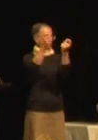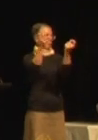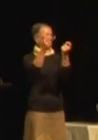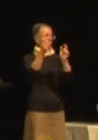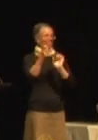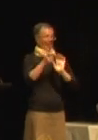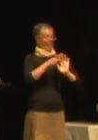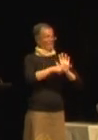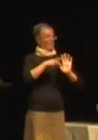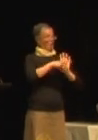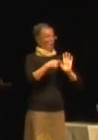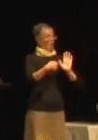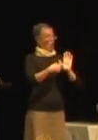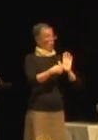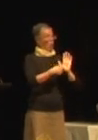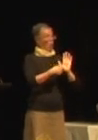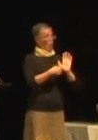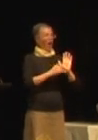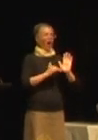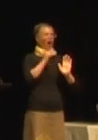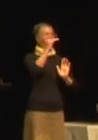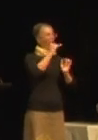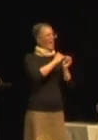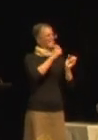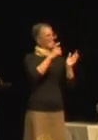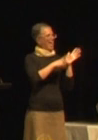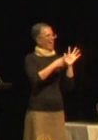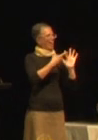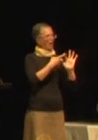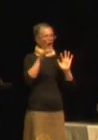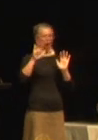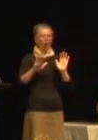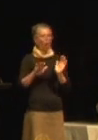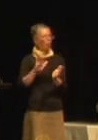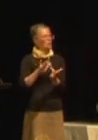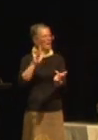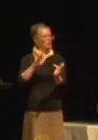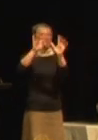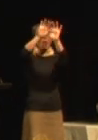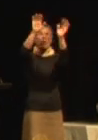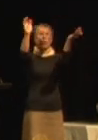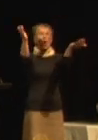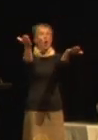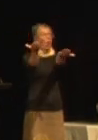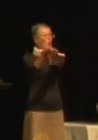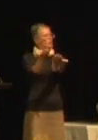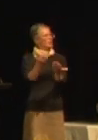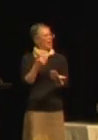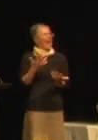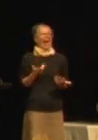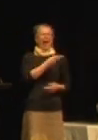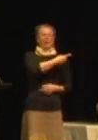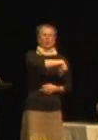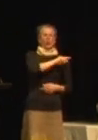video, high scale, low touch, all over the world. We know we need to be in people's local communities. We need